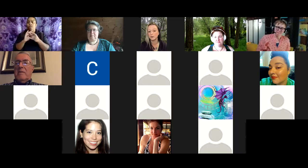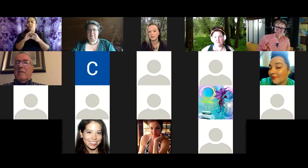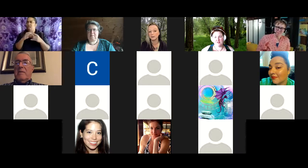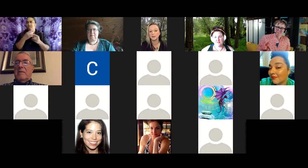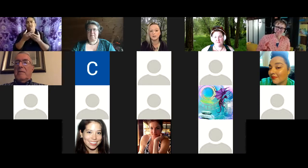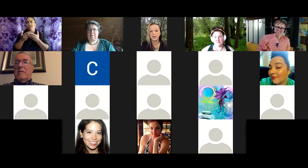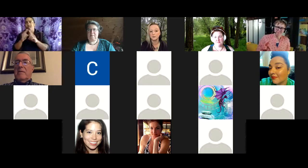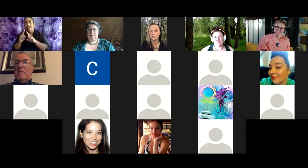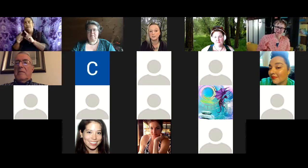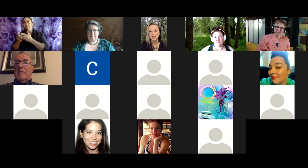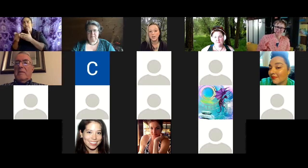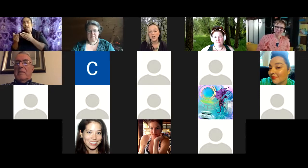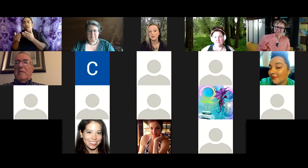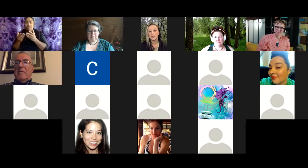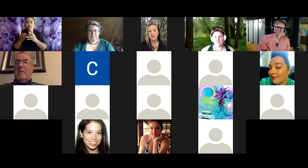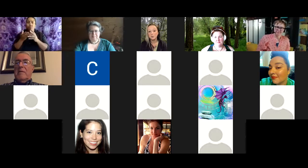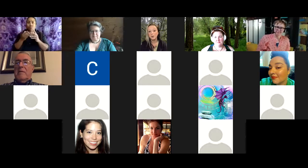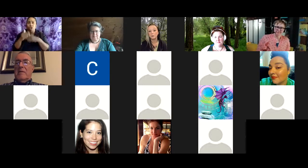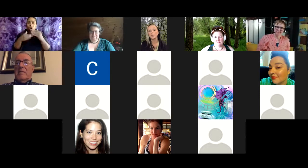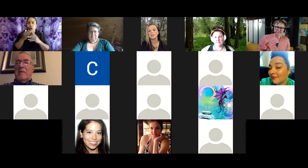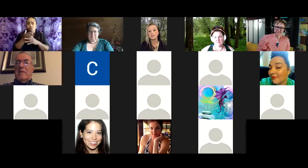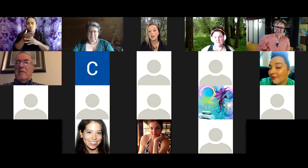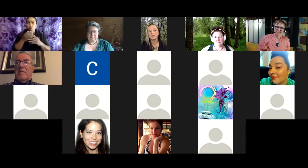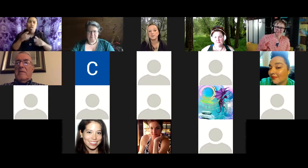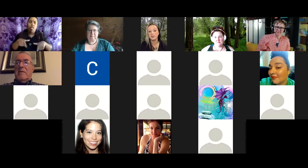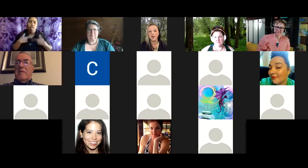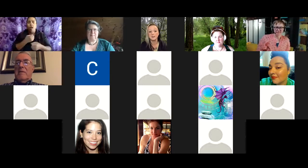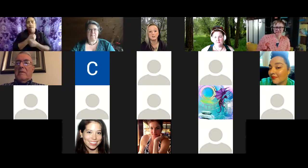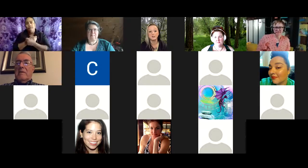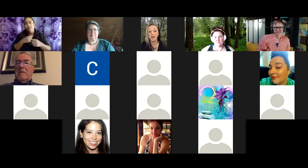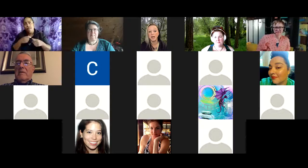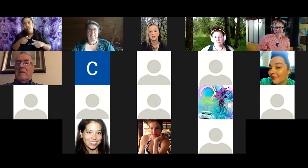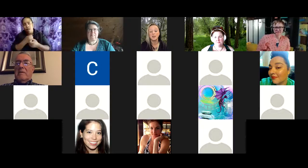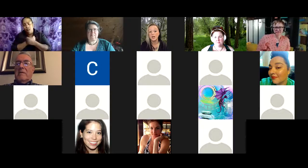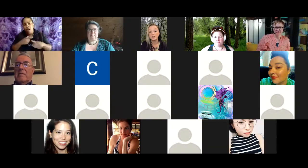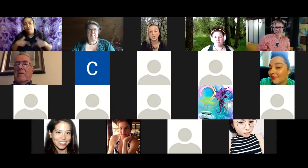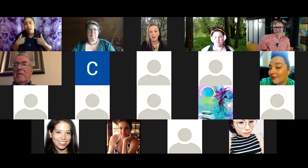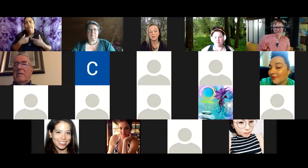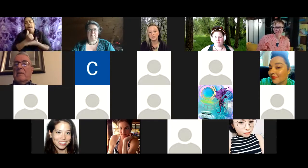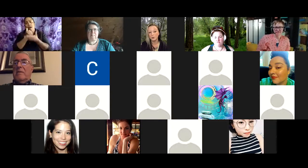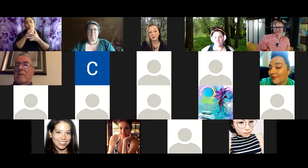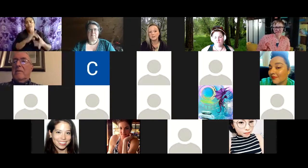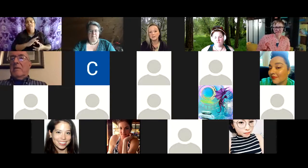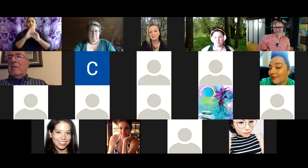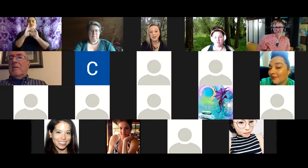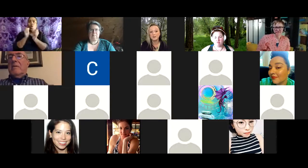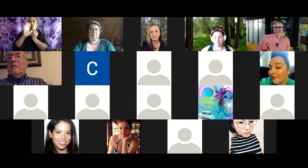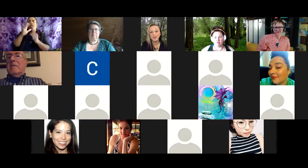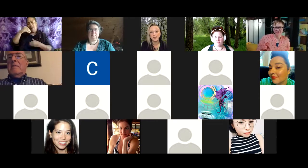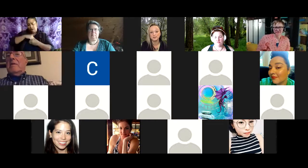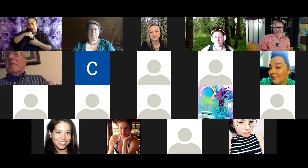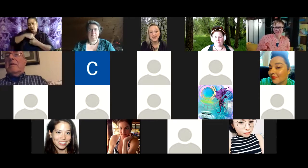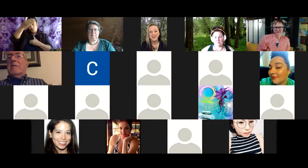through in their love lives. And I help them reconnect with that divine goddess force inside